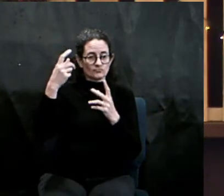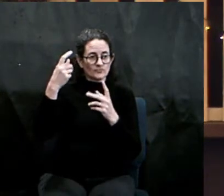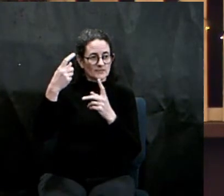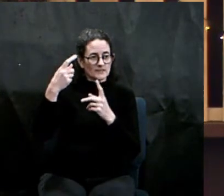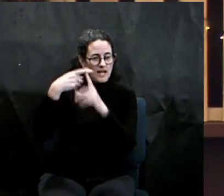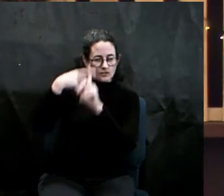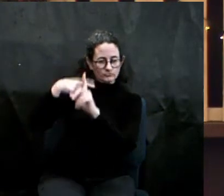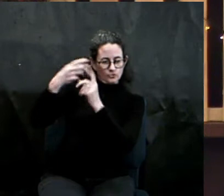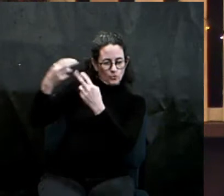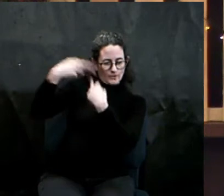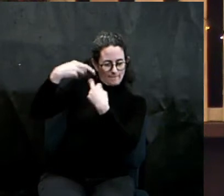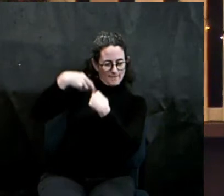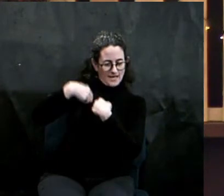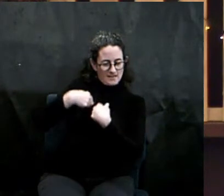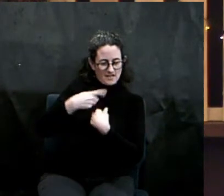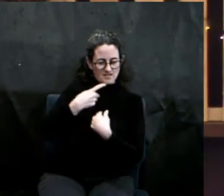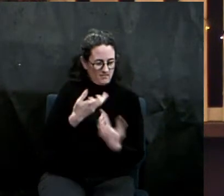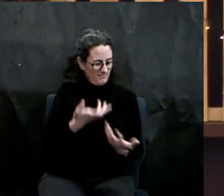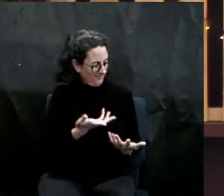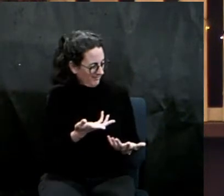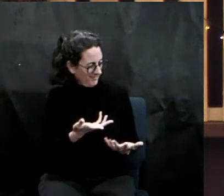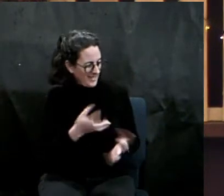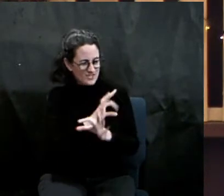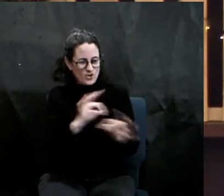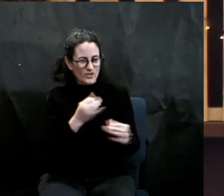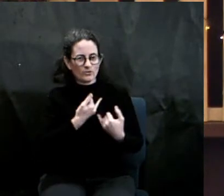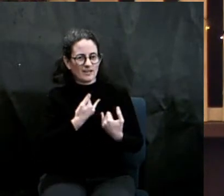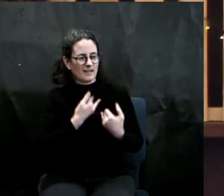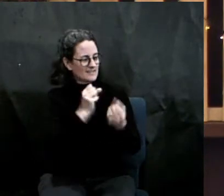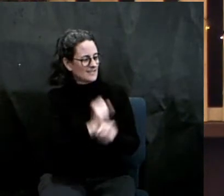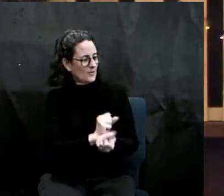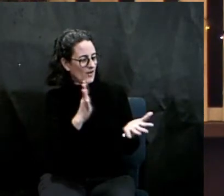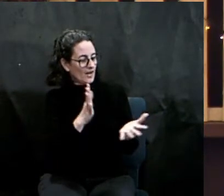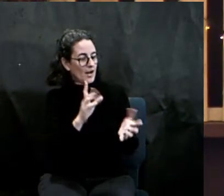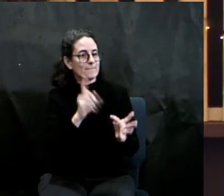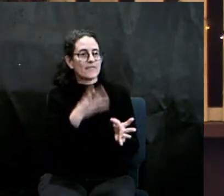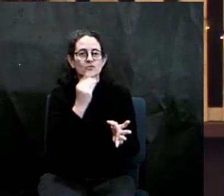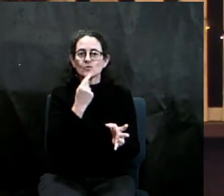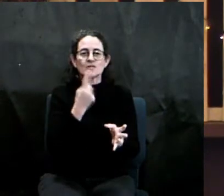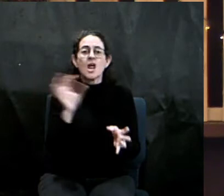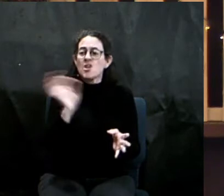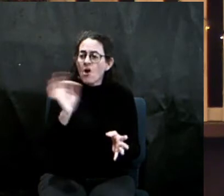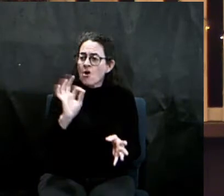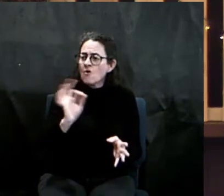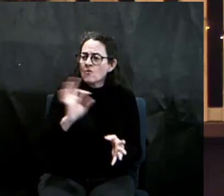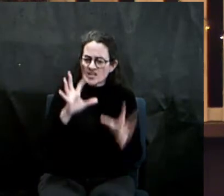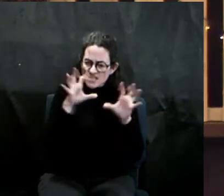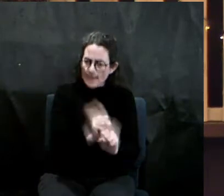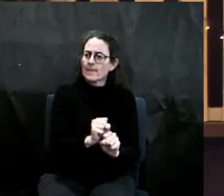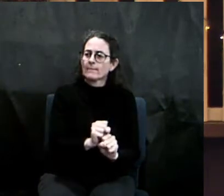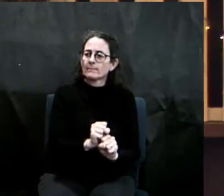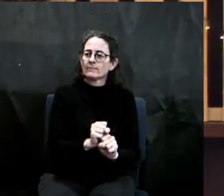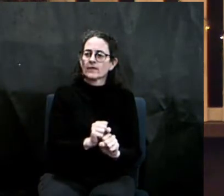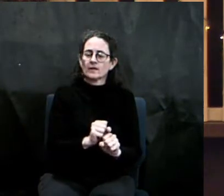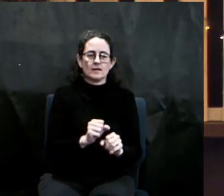was not guilty of any crime deserving death. But when the Jews objected, I was compelled to appeal to Caesar." I